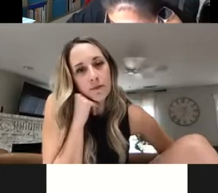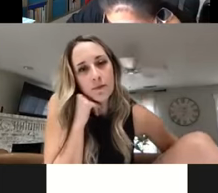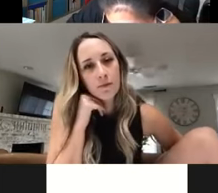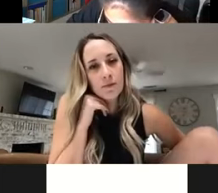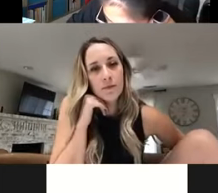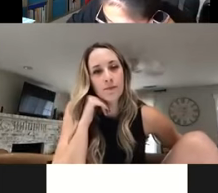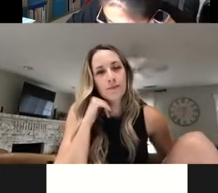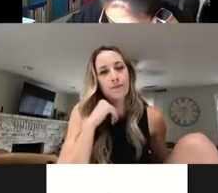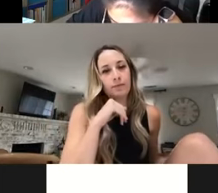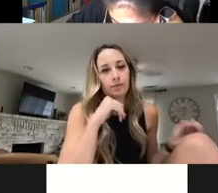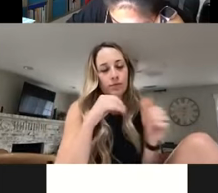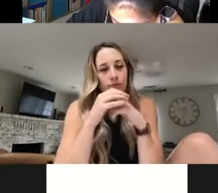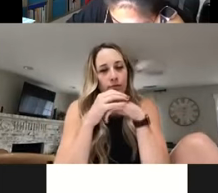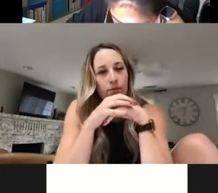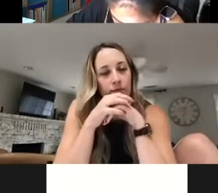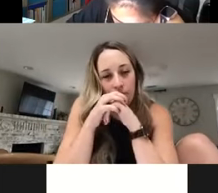GCU.